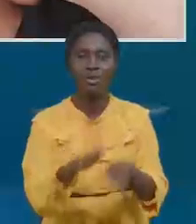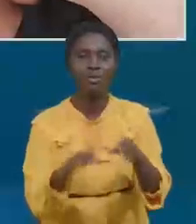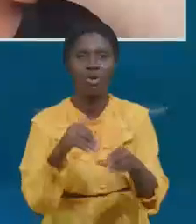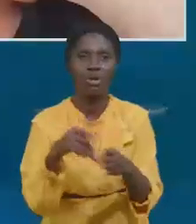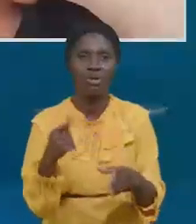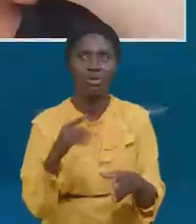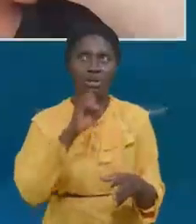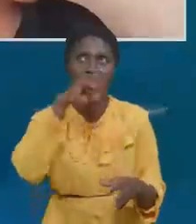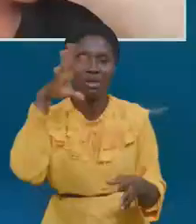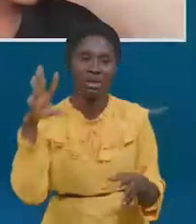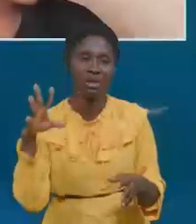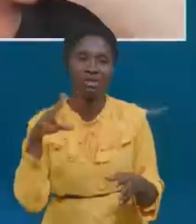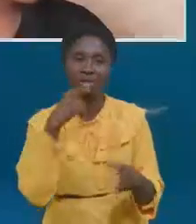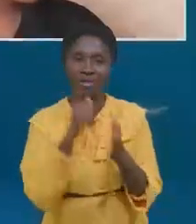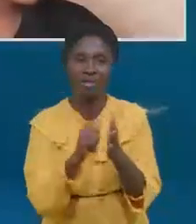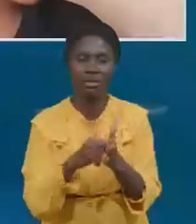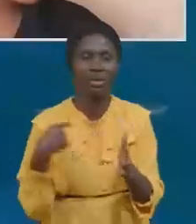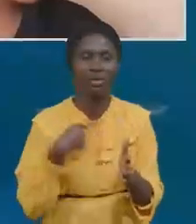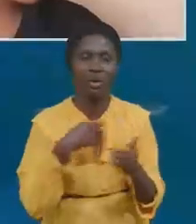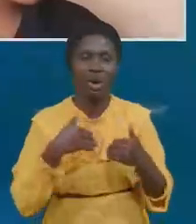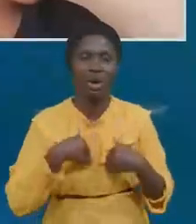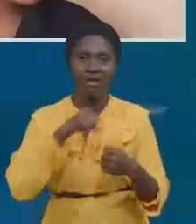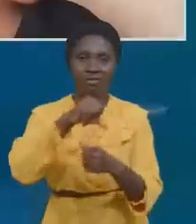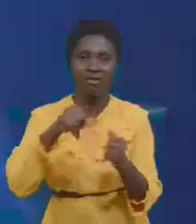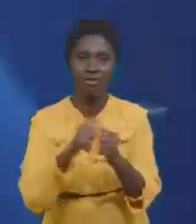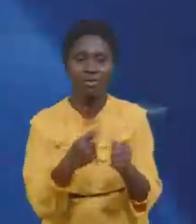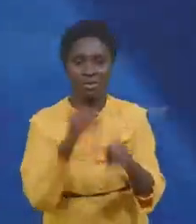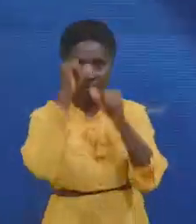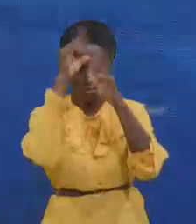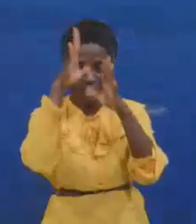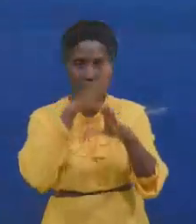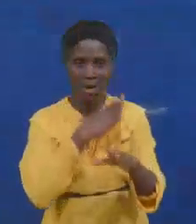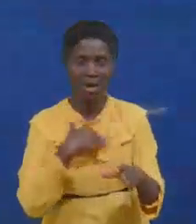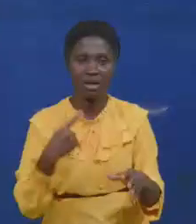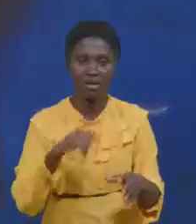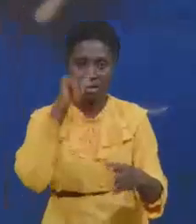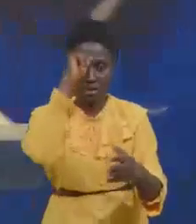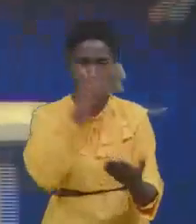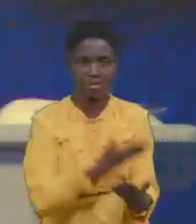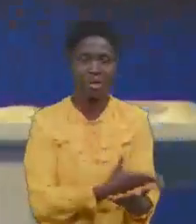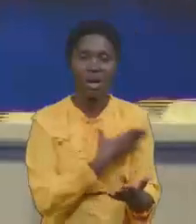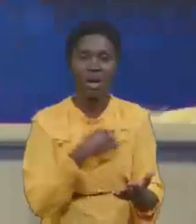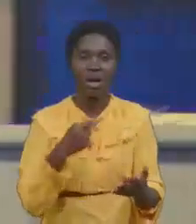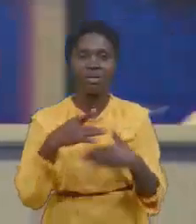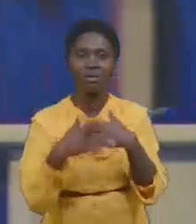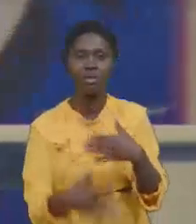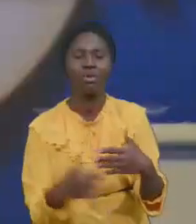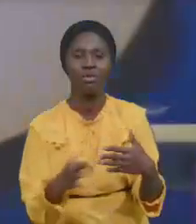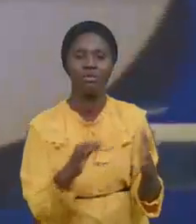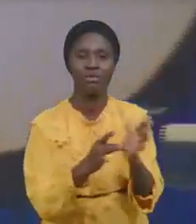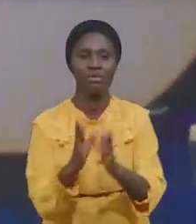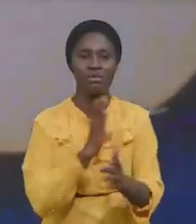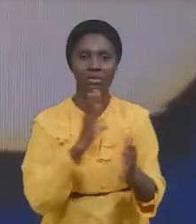light, it says we have fellowship with the Father and the Son. And the blood of Jesus